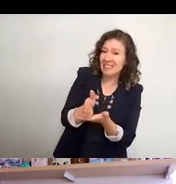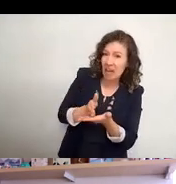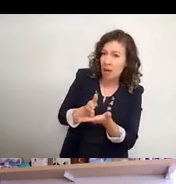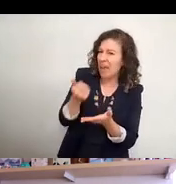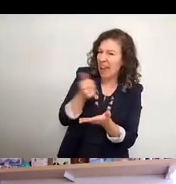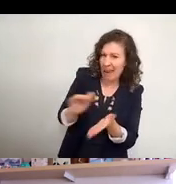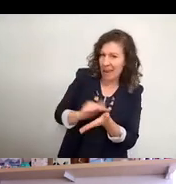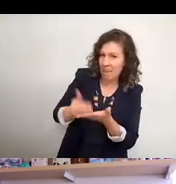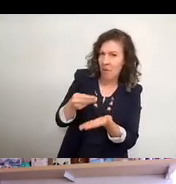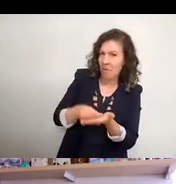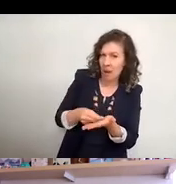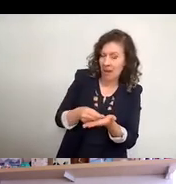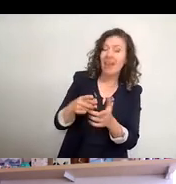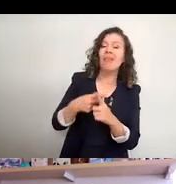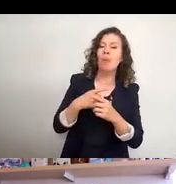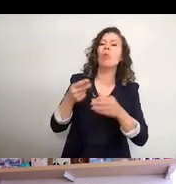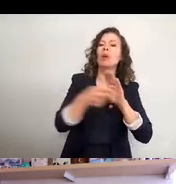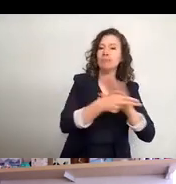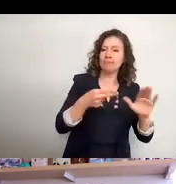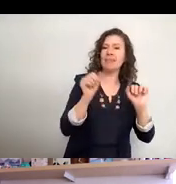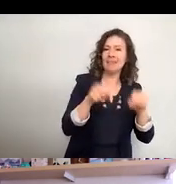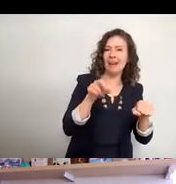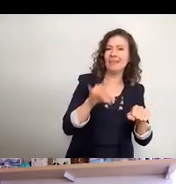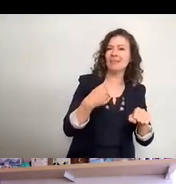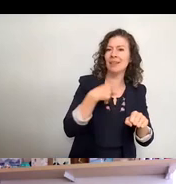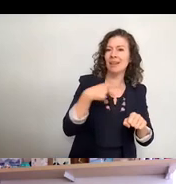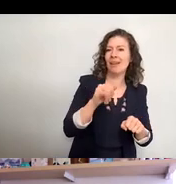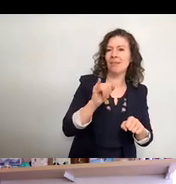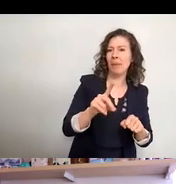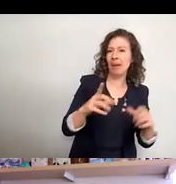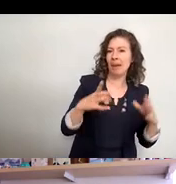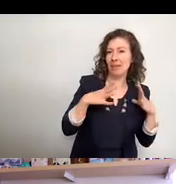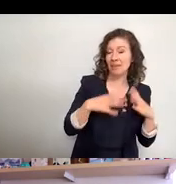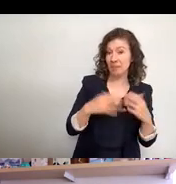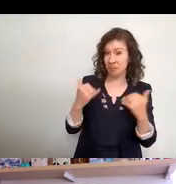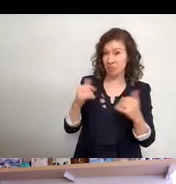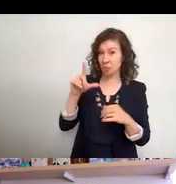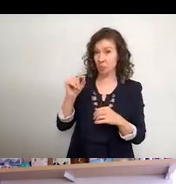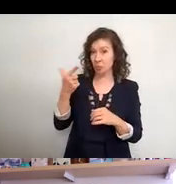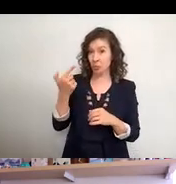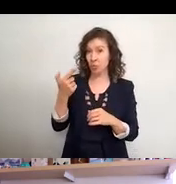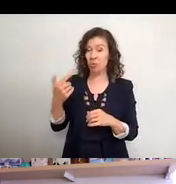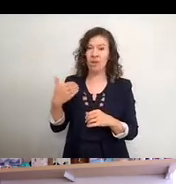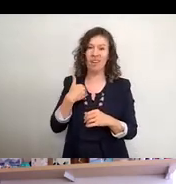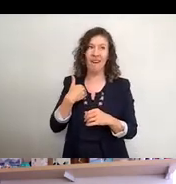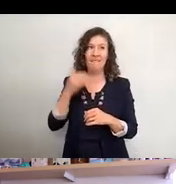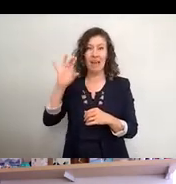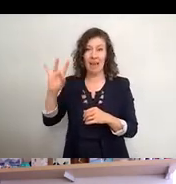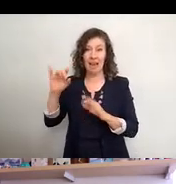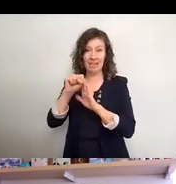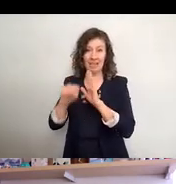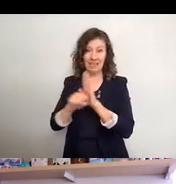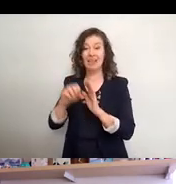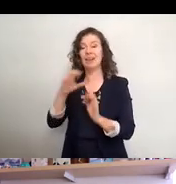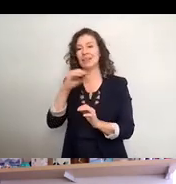were categorized as having paid leave. So currently, in 2021, there are 8 states and the District